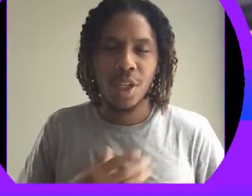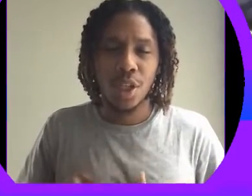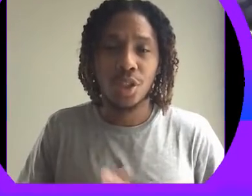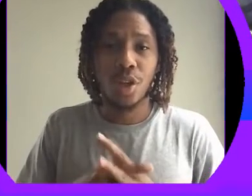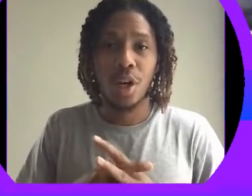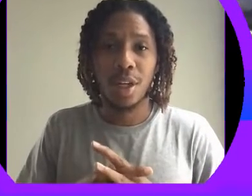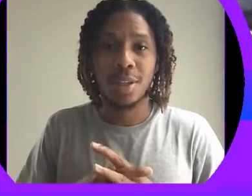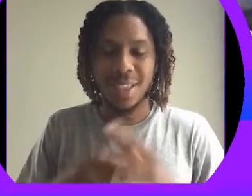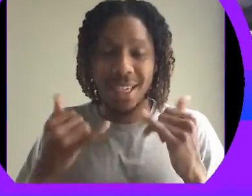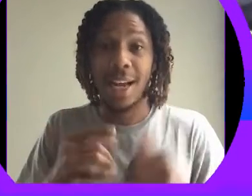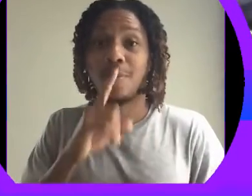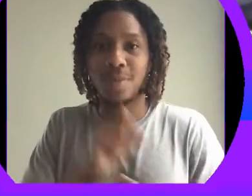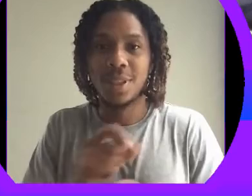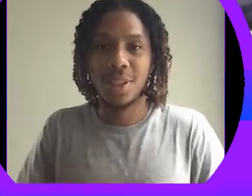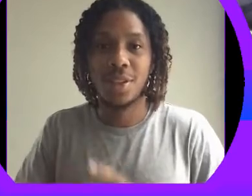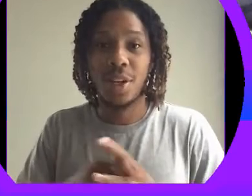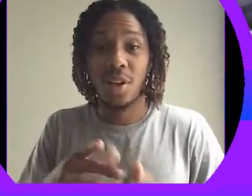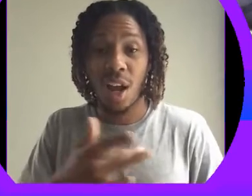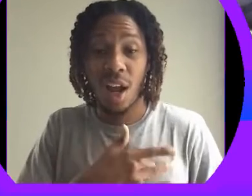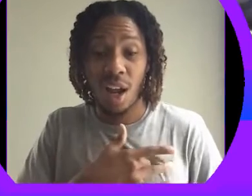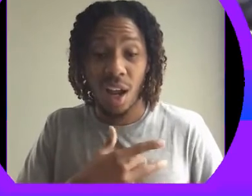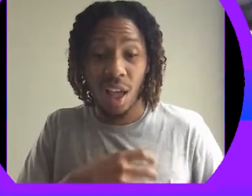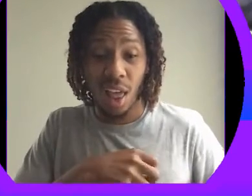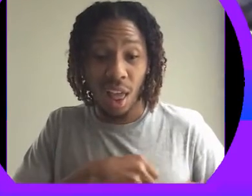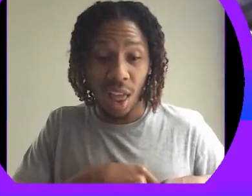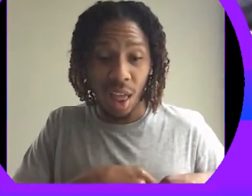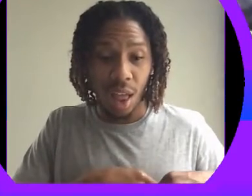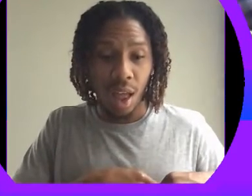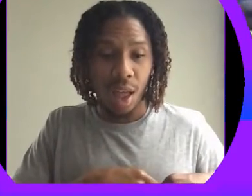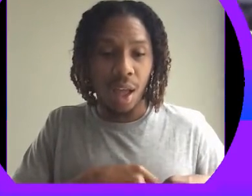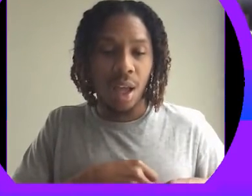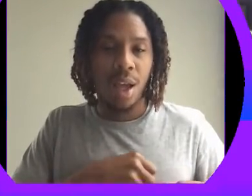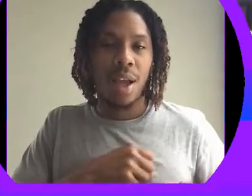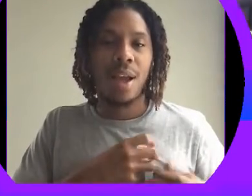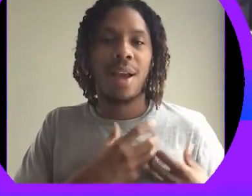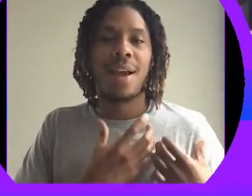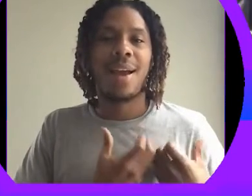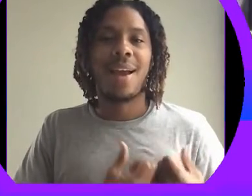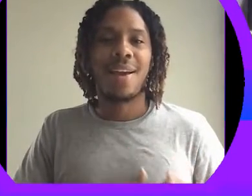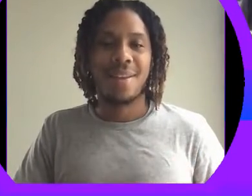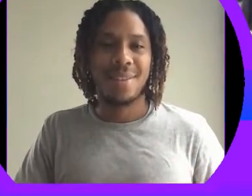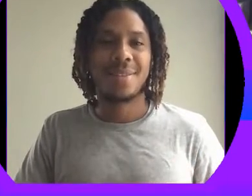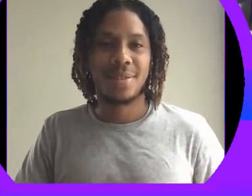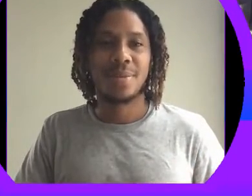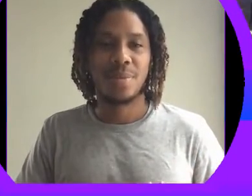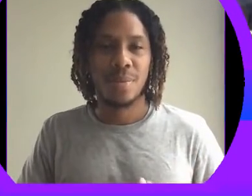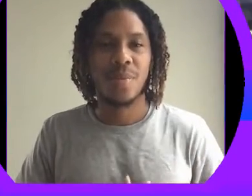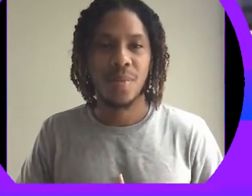starts, now begins, and now the ache of your heart has surfaced. So